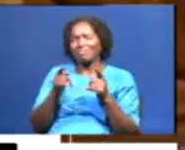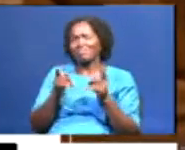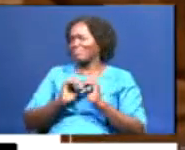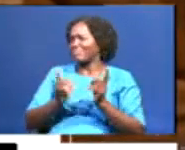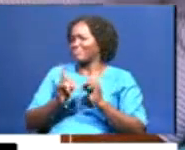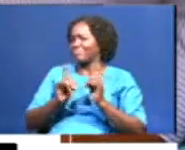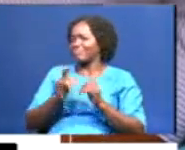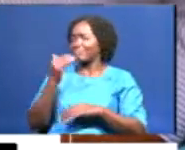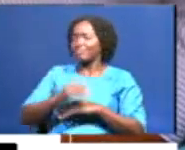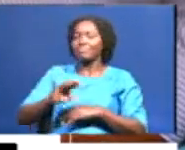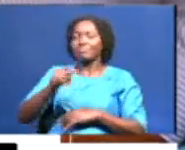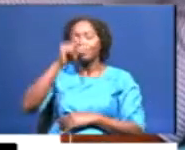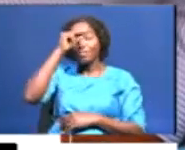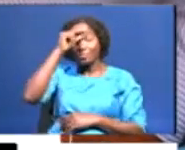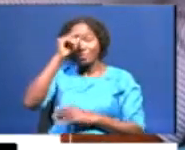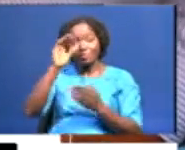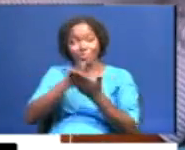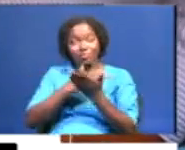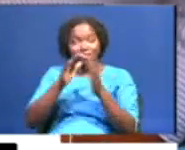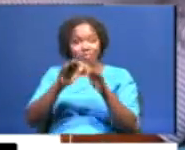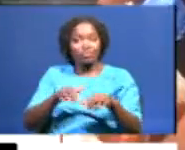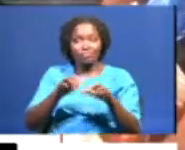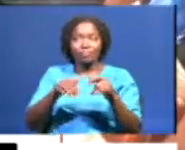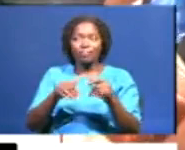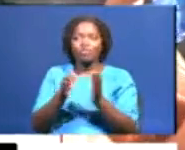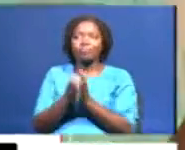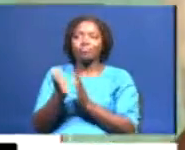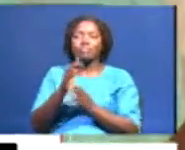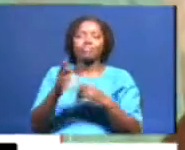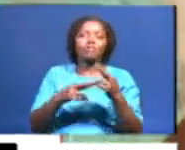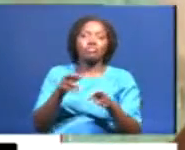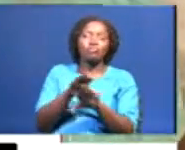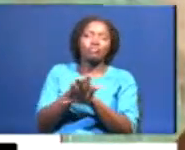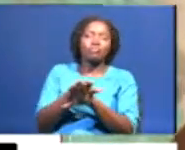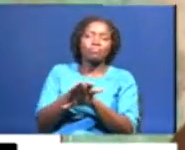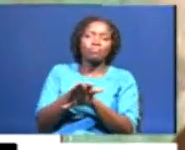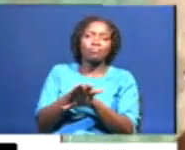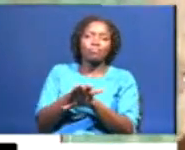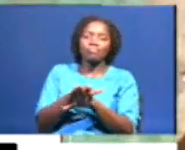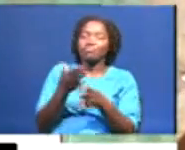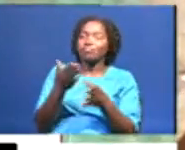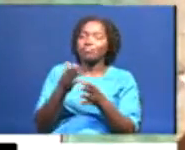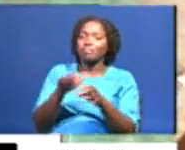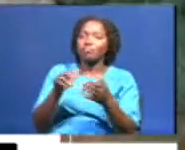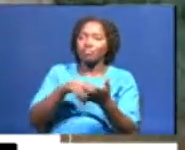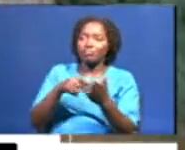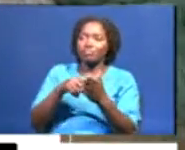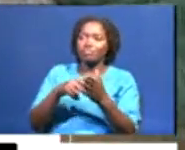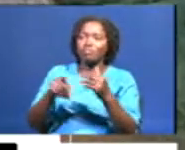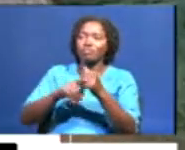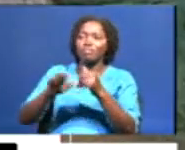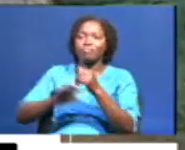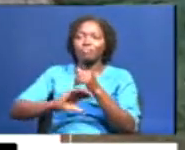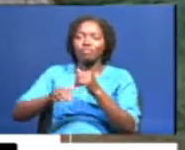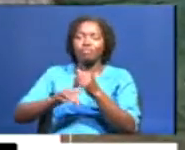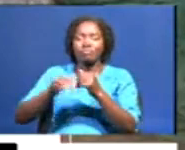Busia County Government, the Department of Agriculture has embarked on the revival of fish pond farming projects across its 7 sub-counties in an effort to